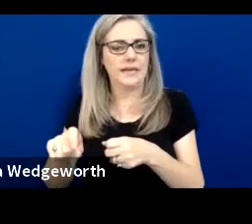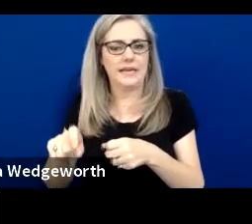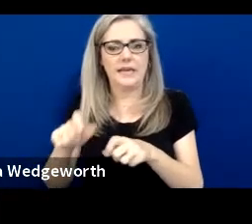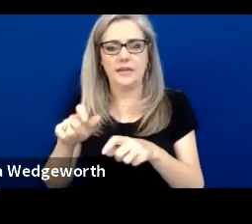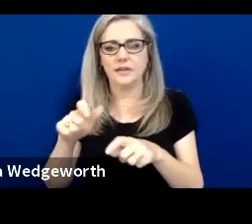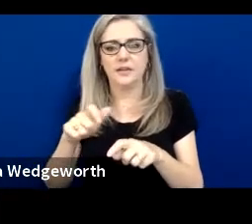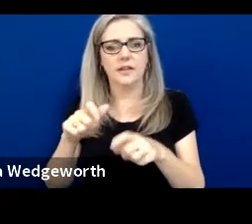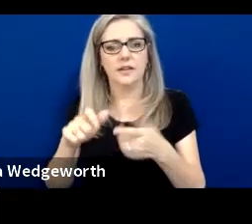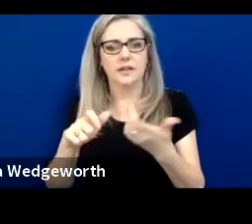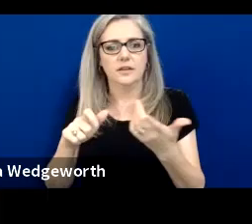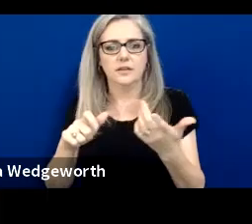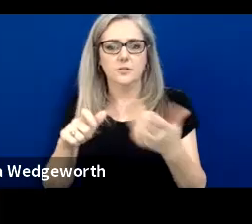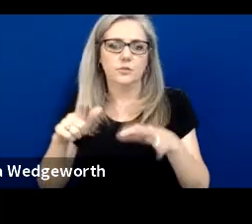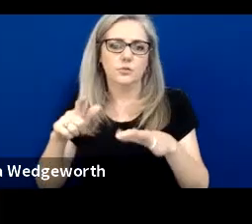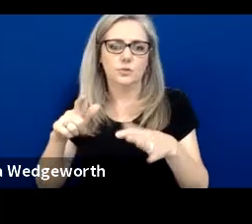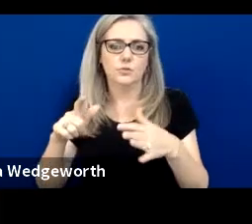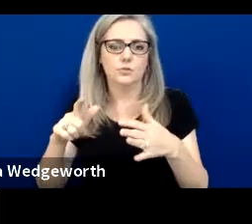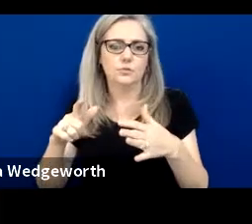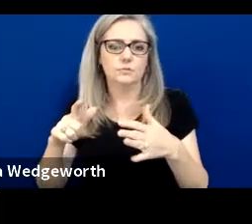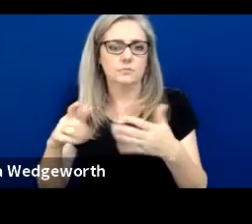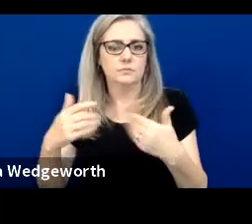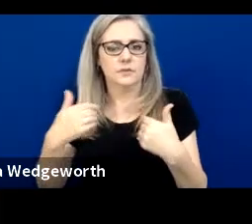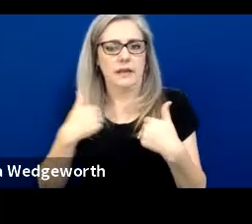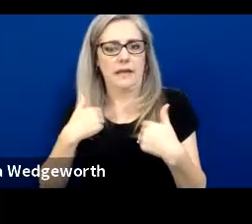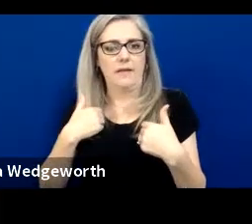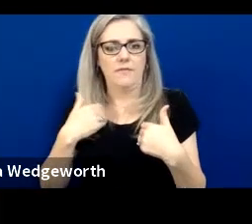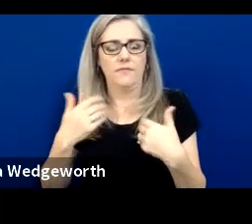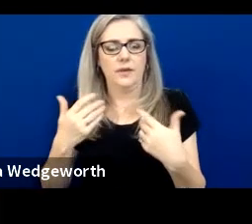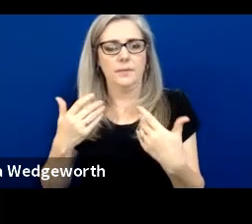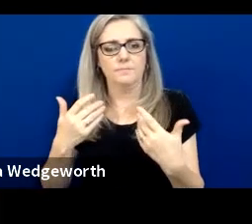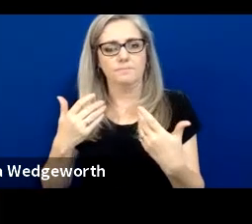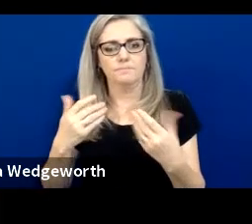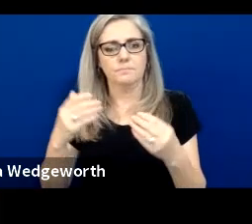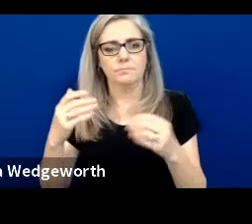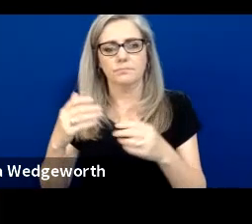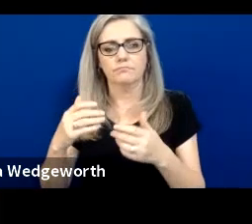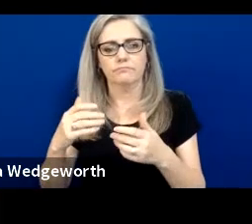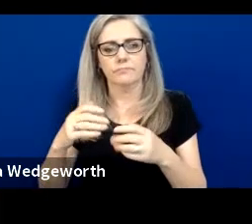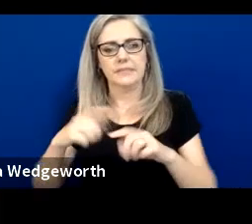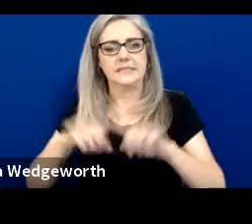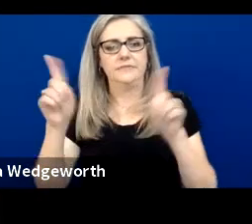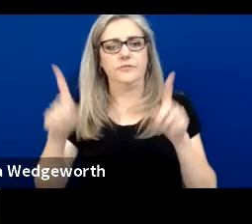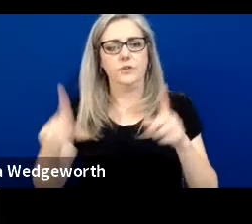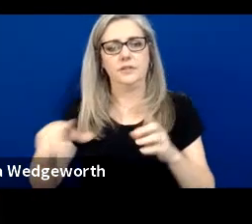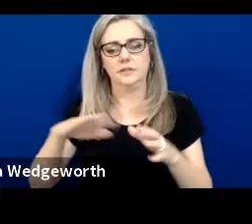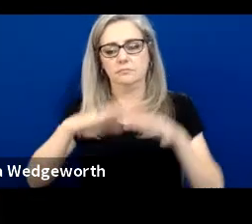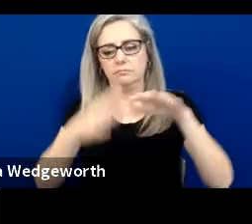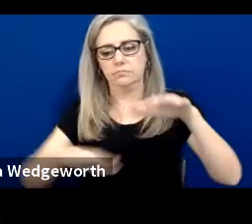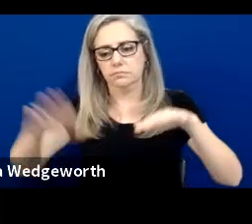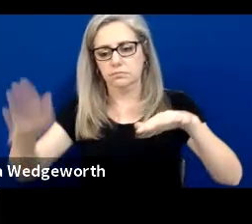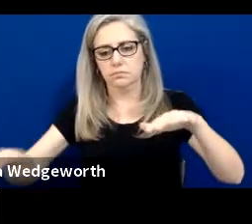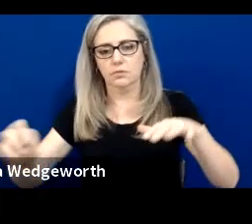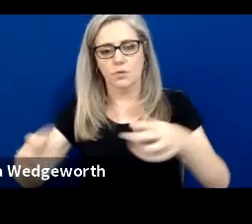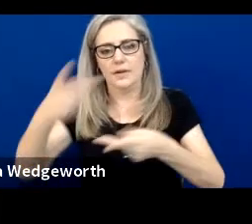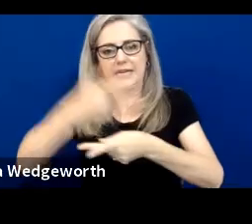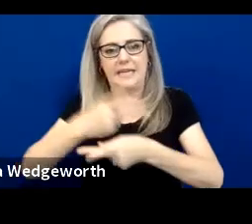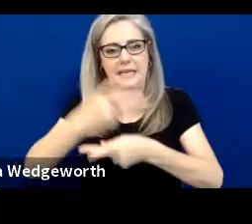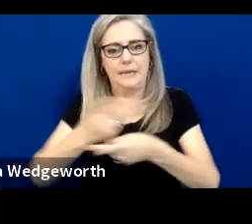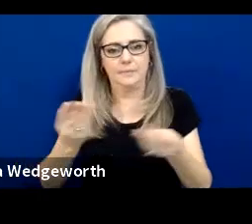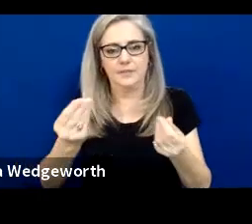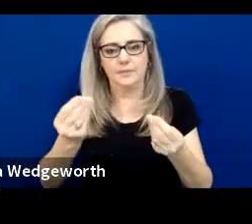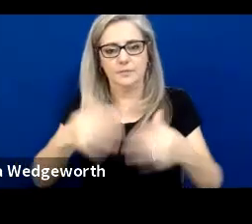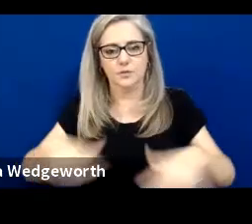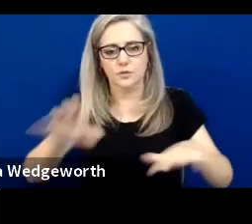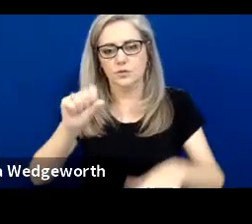in topography or make a quicker jump and retain some soil, we can do that. And that's kind of what we've